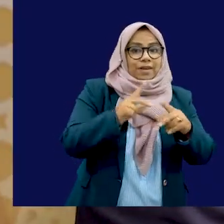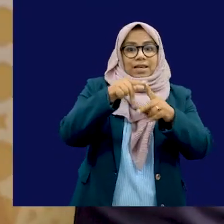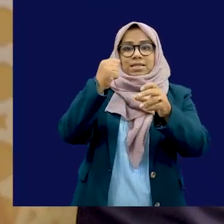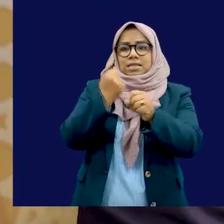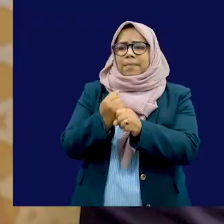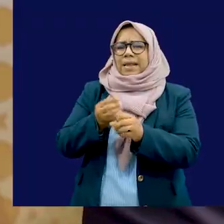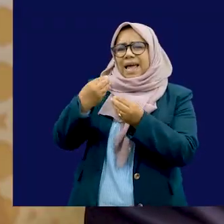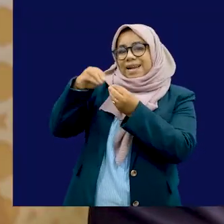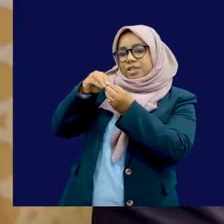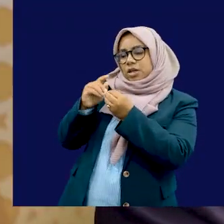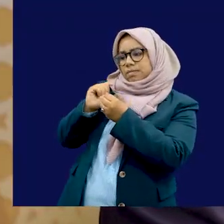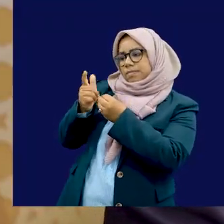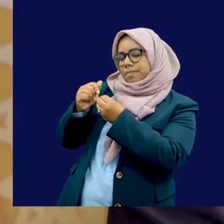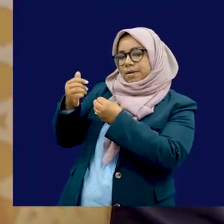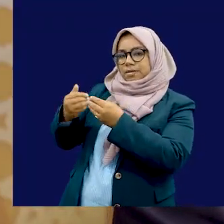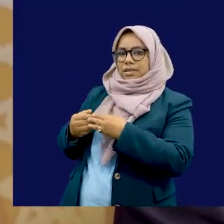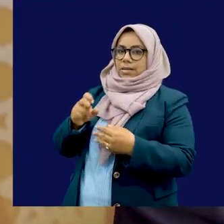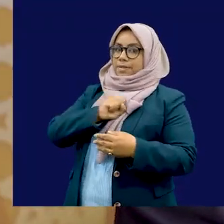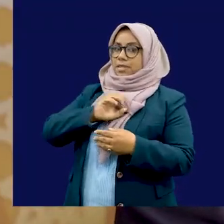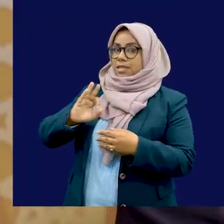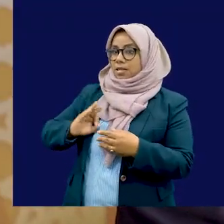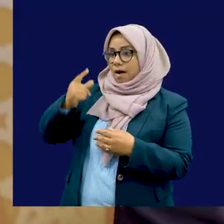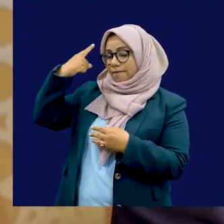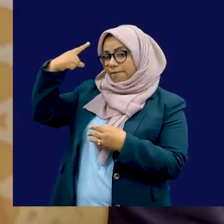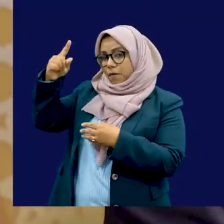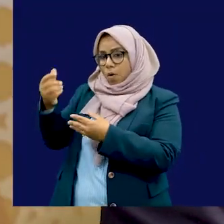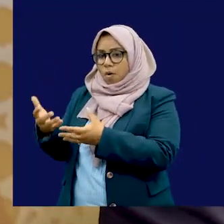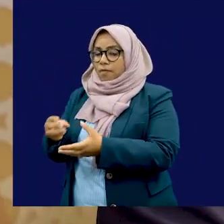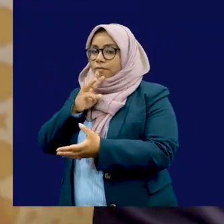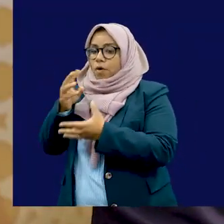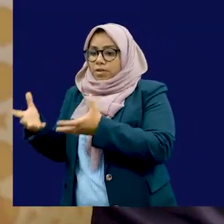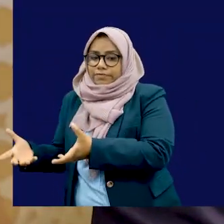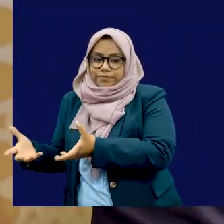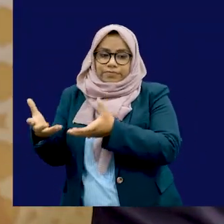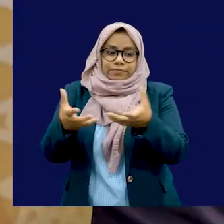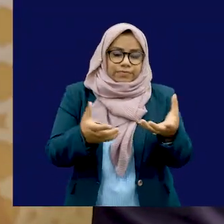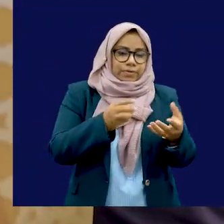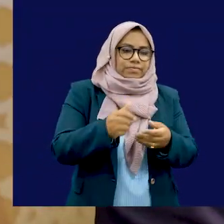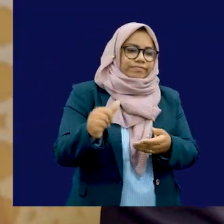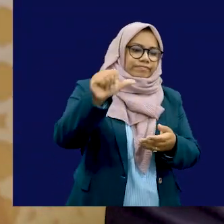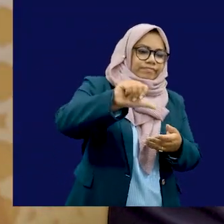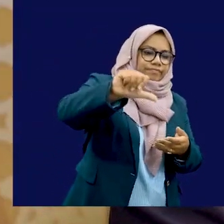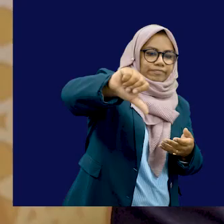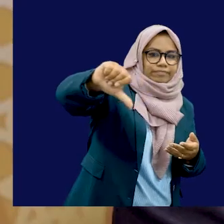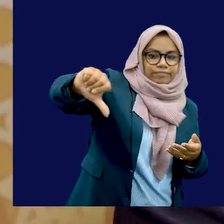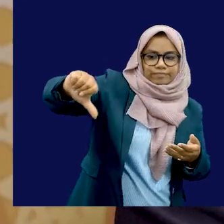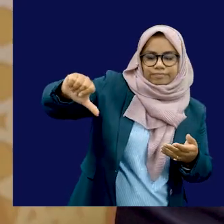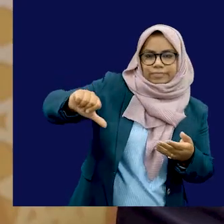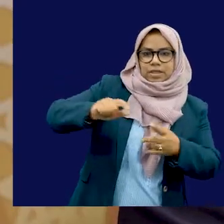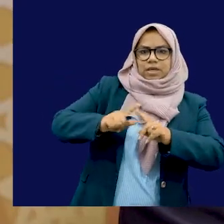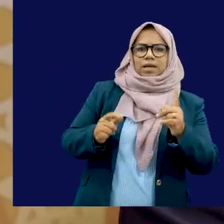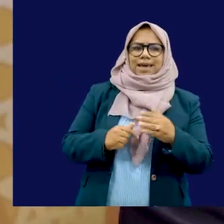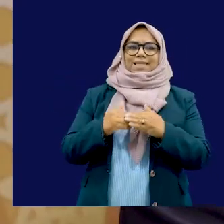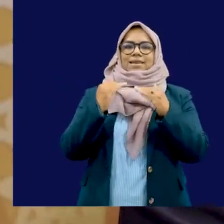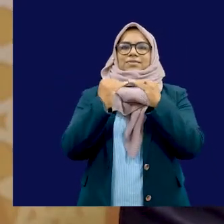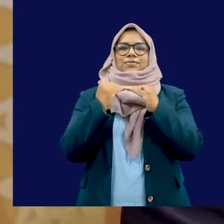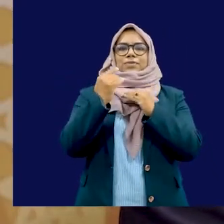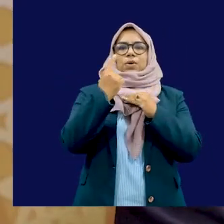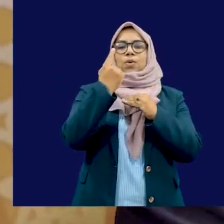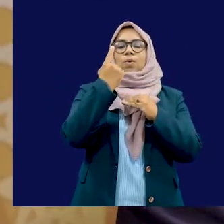with expenses such as requiring mechanical means to lift the water or to transport the water, then the